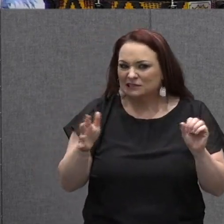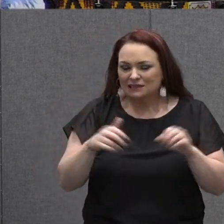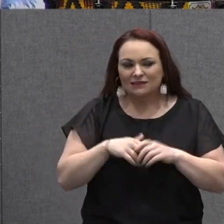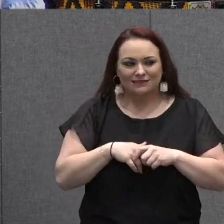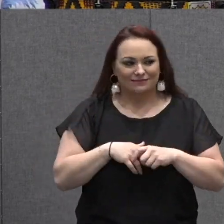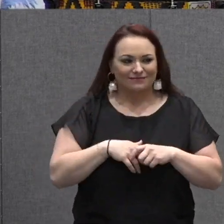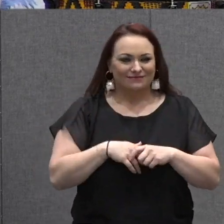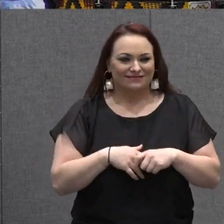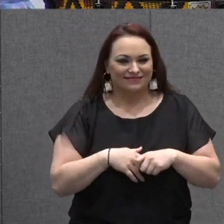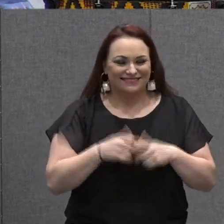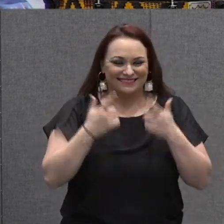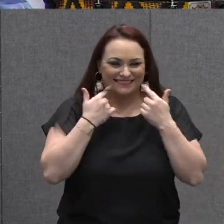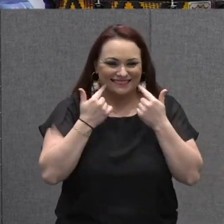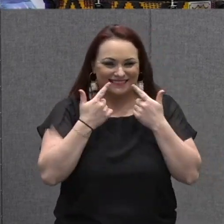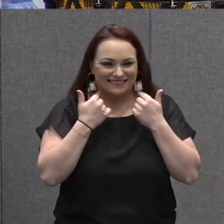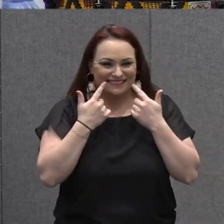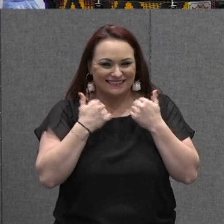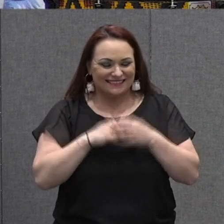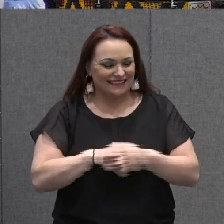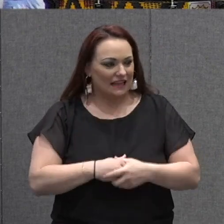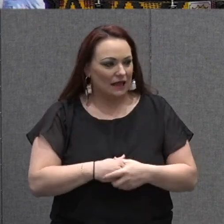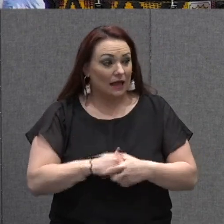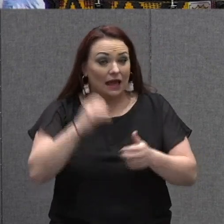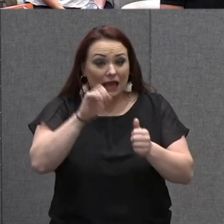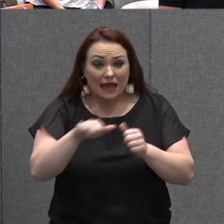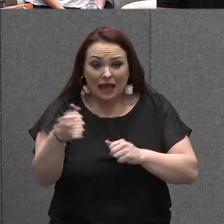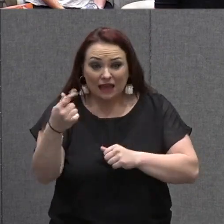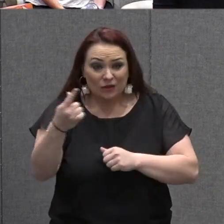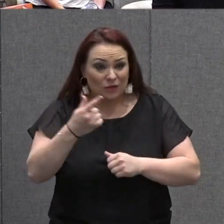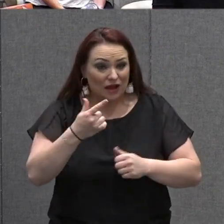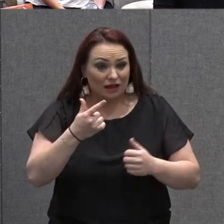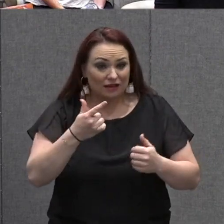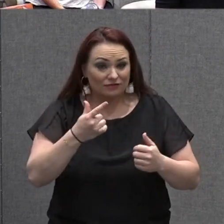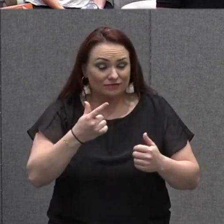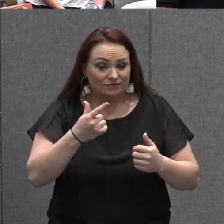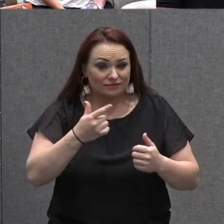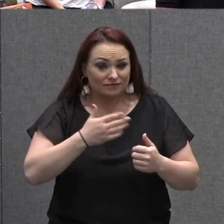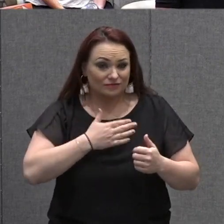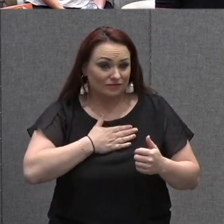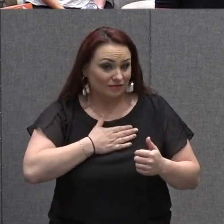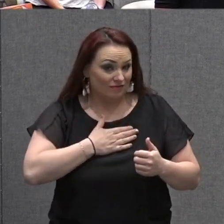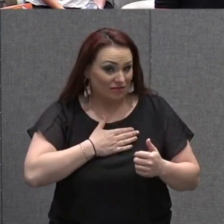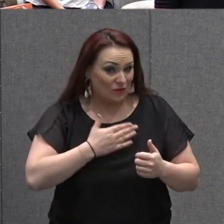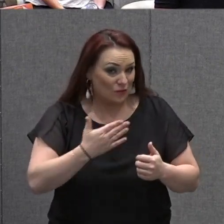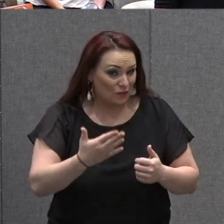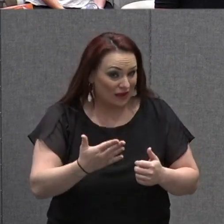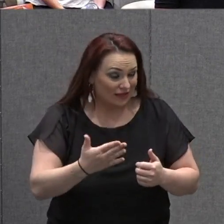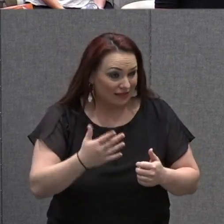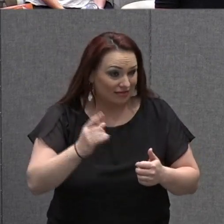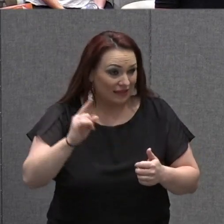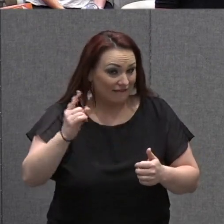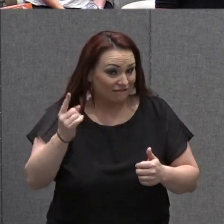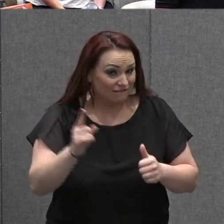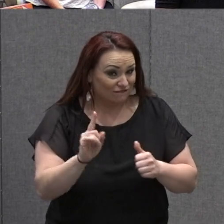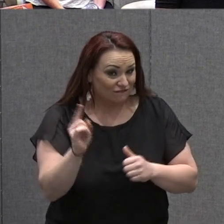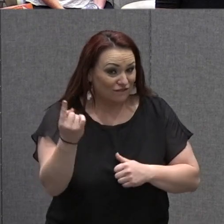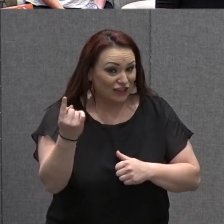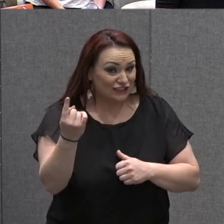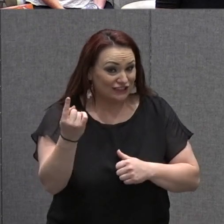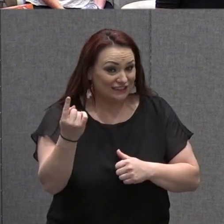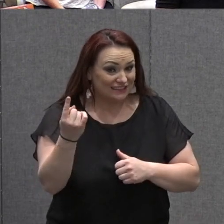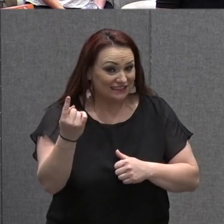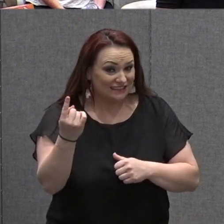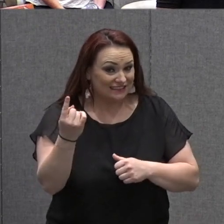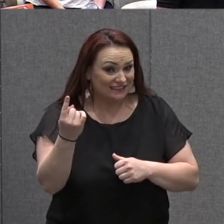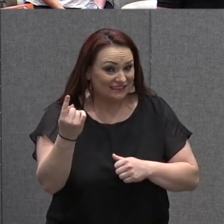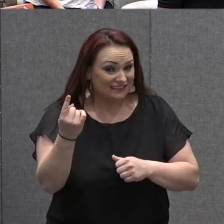right. So, is there anyone who would like to take the first solo? So what